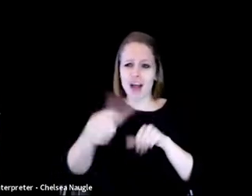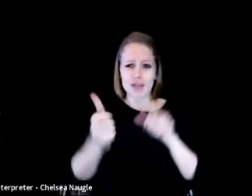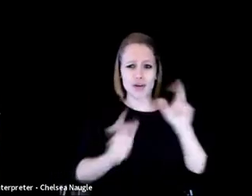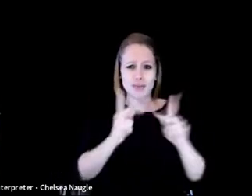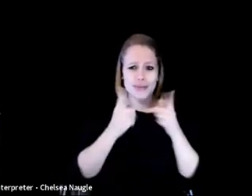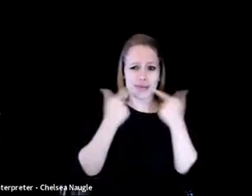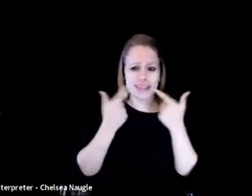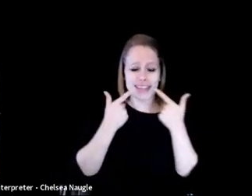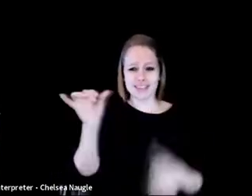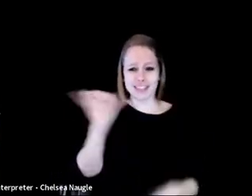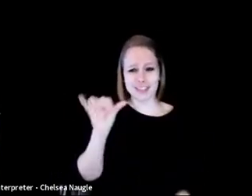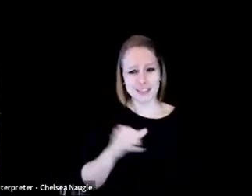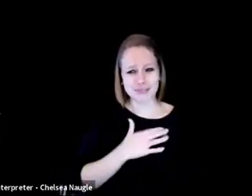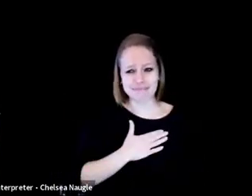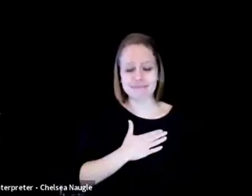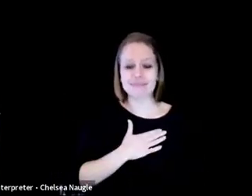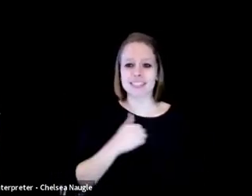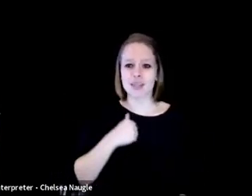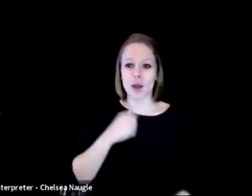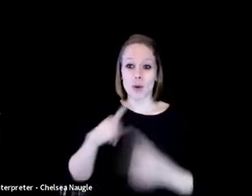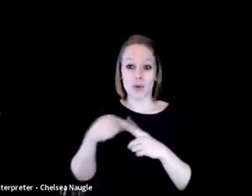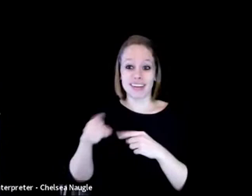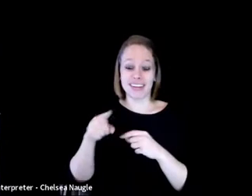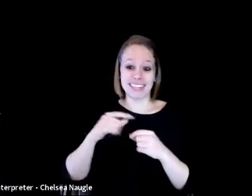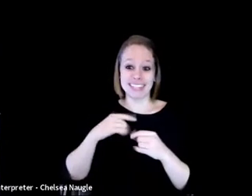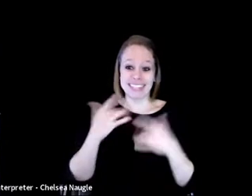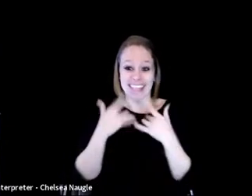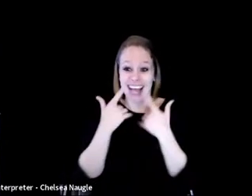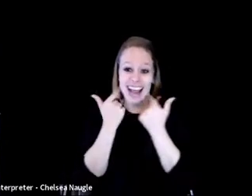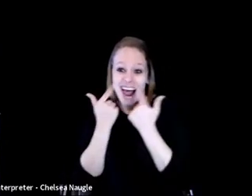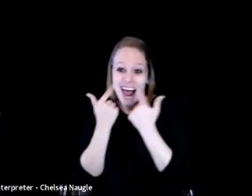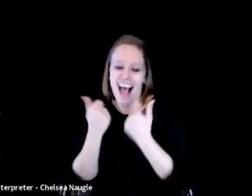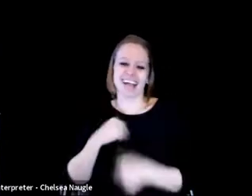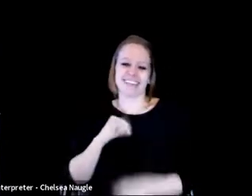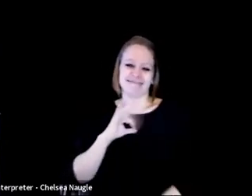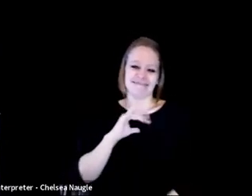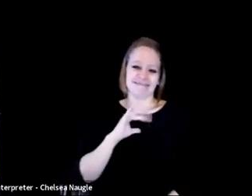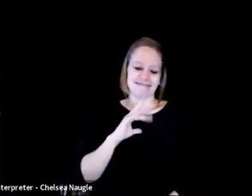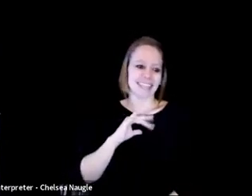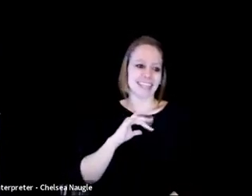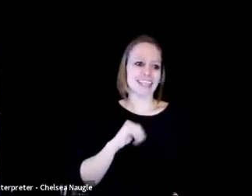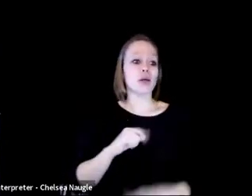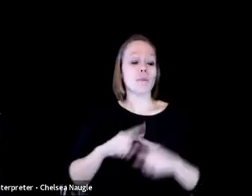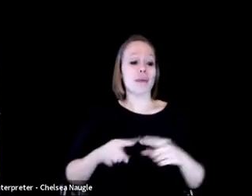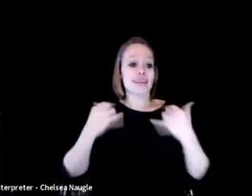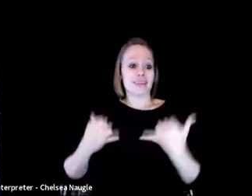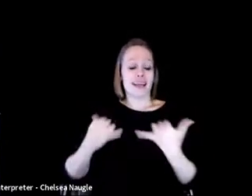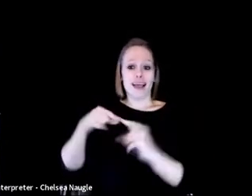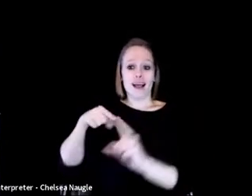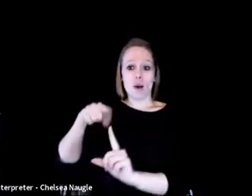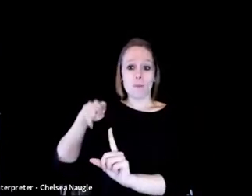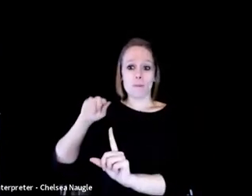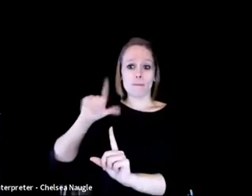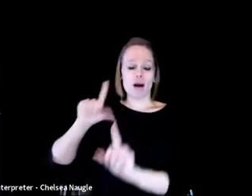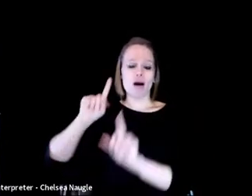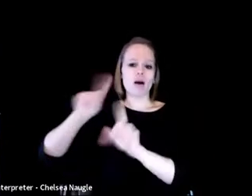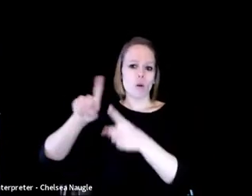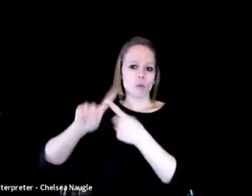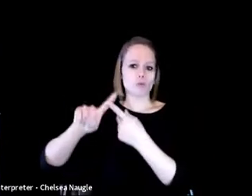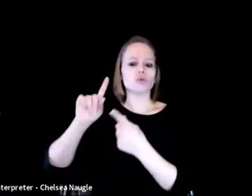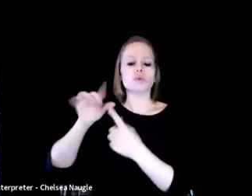It's really fun when he gets going. But and he's currently attending a special education